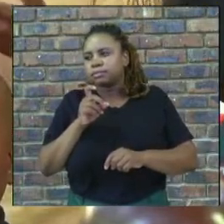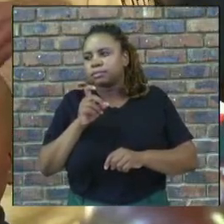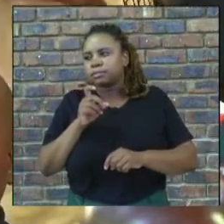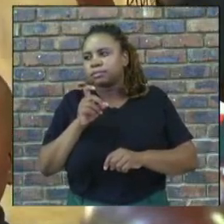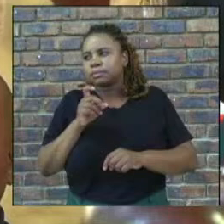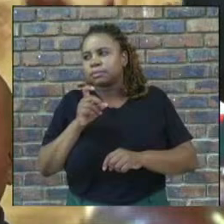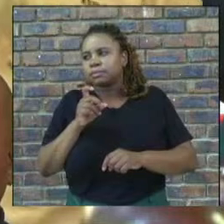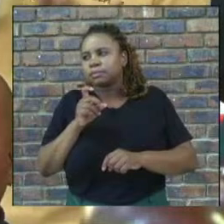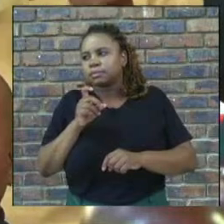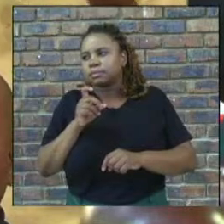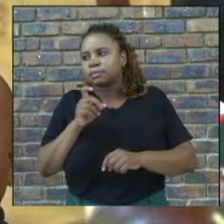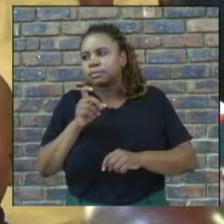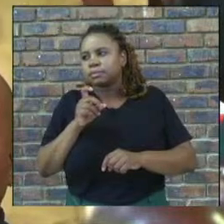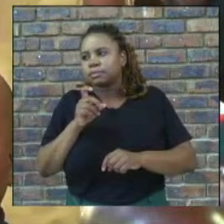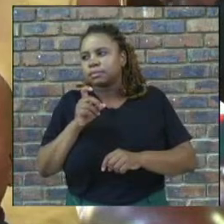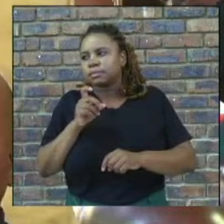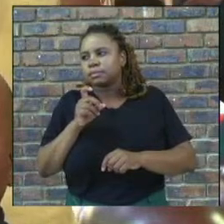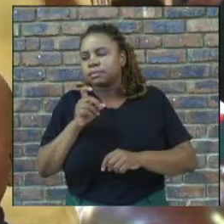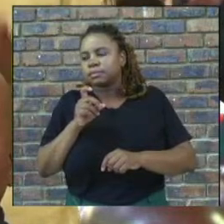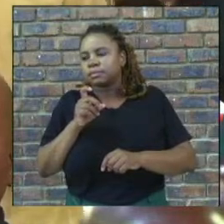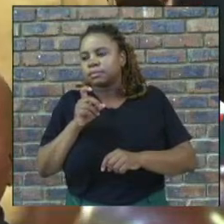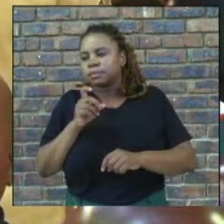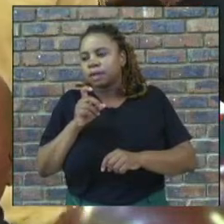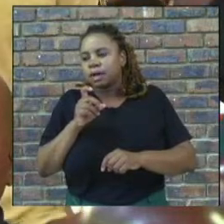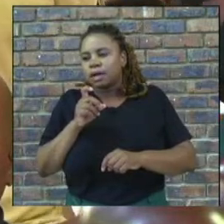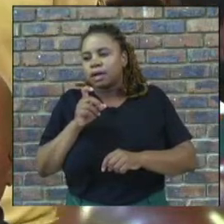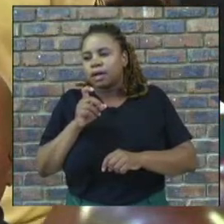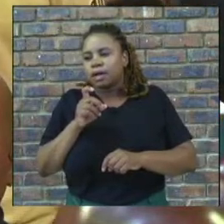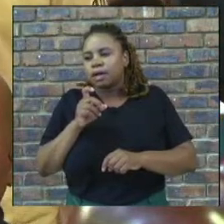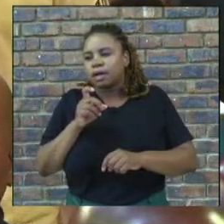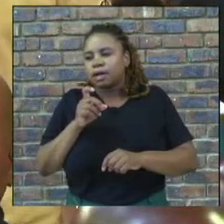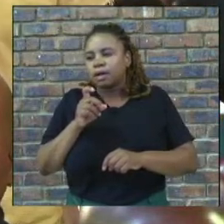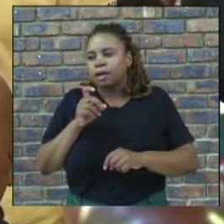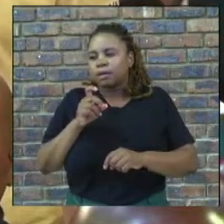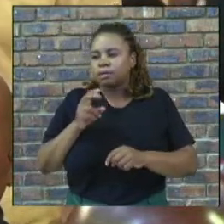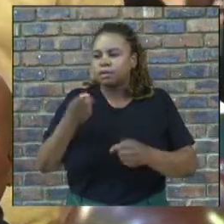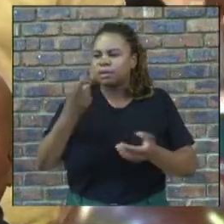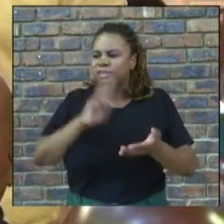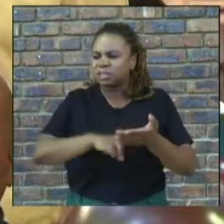should register our companies.